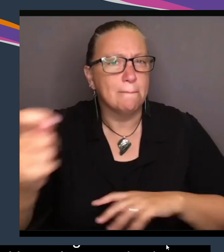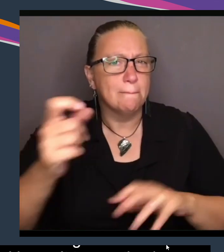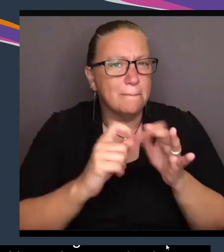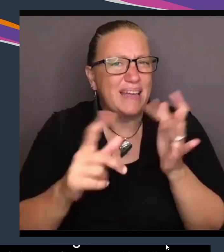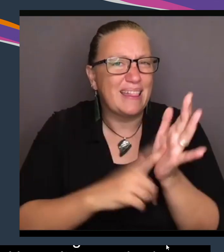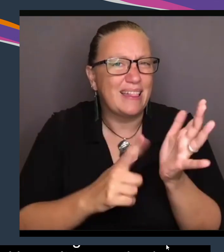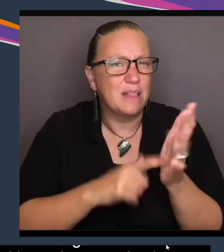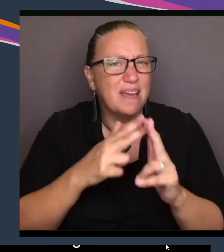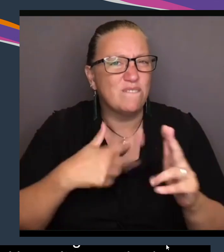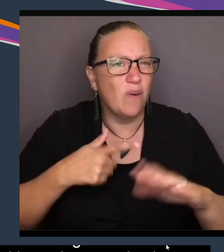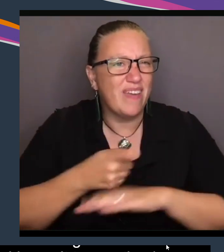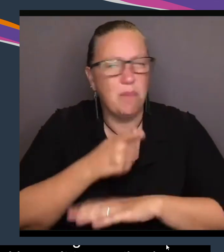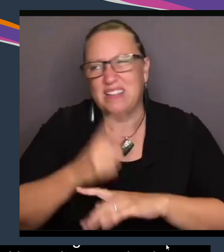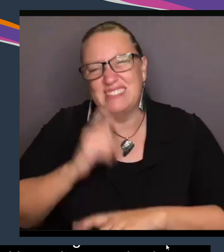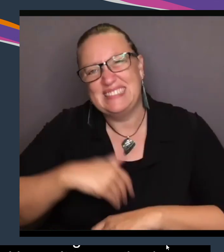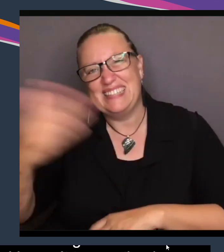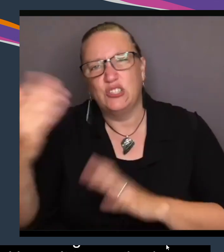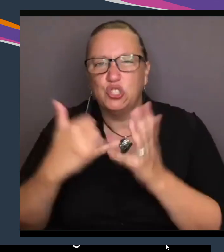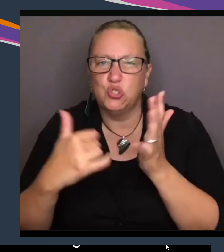for my therapy session.